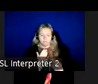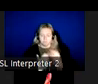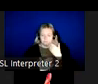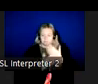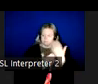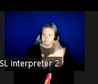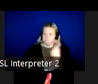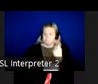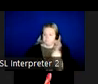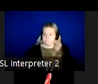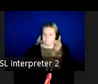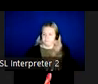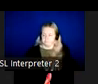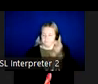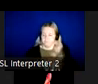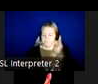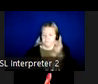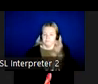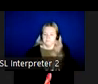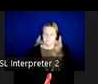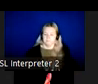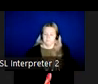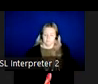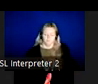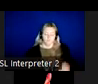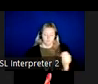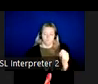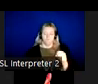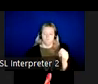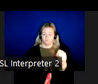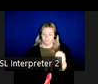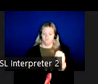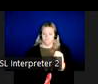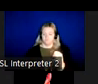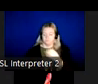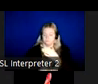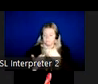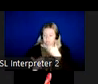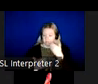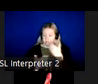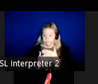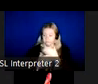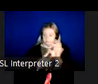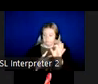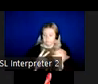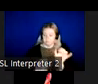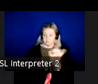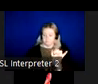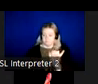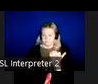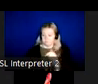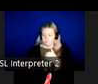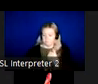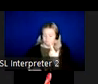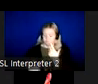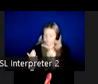to review the sessions that are being offered. Yeah, definitely. And some great offerings. I'm like, okay,